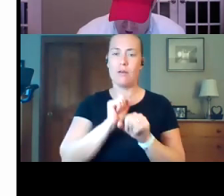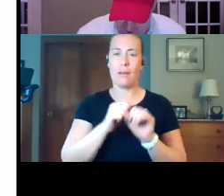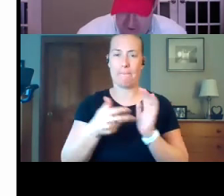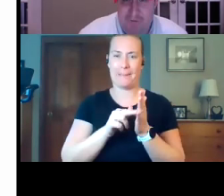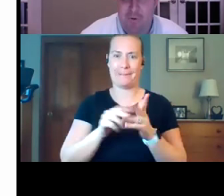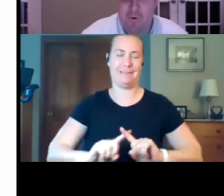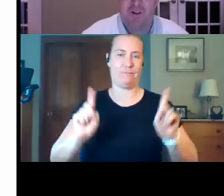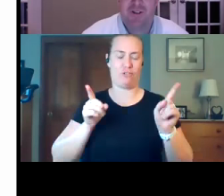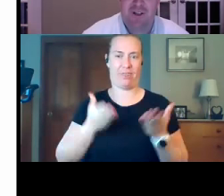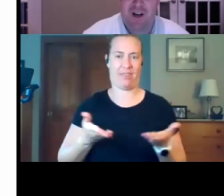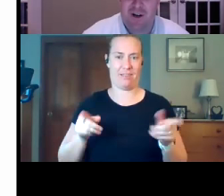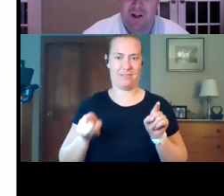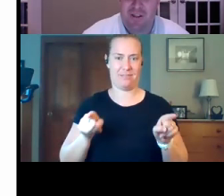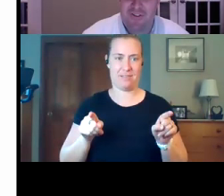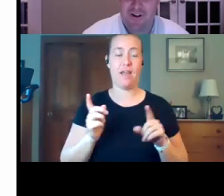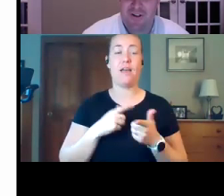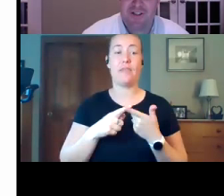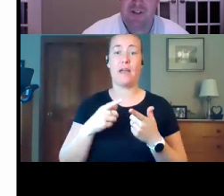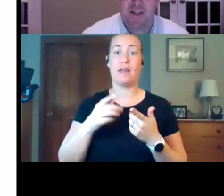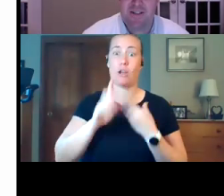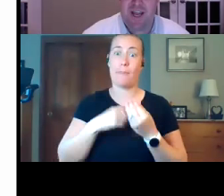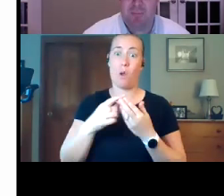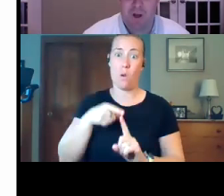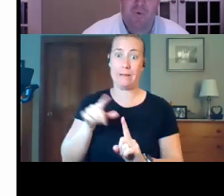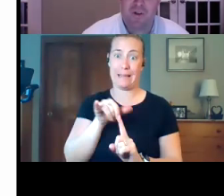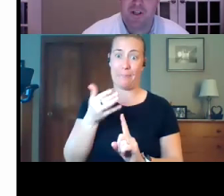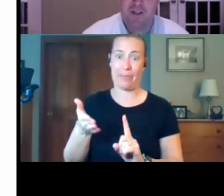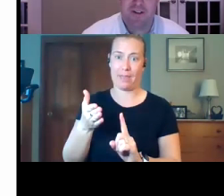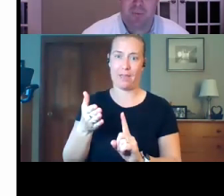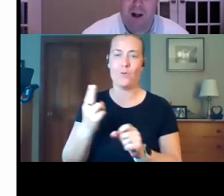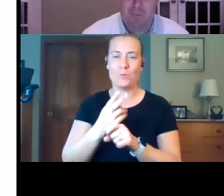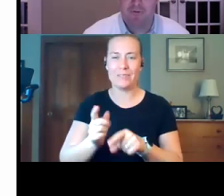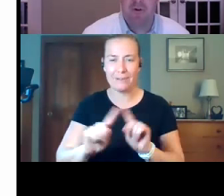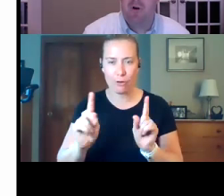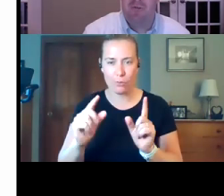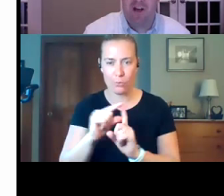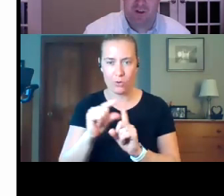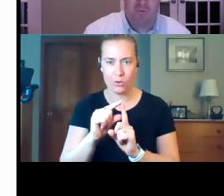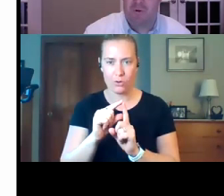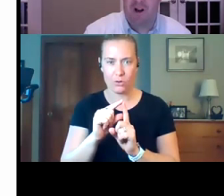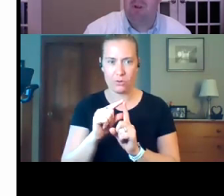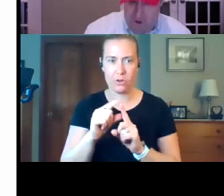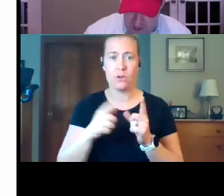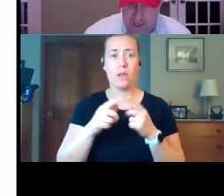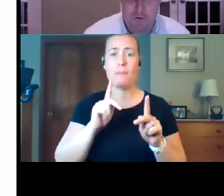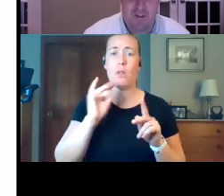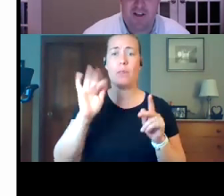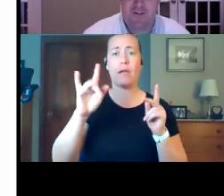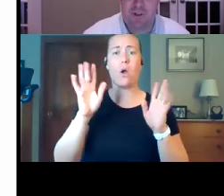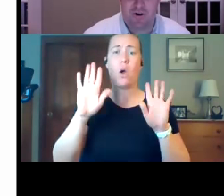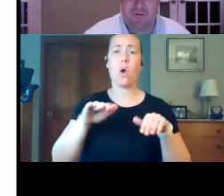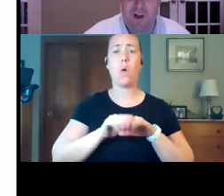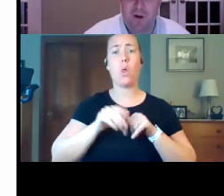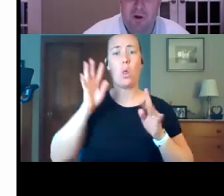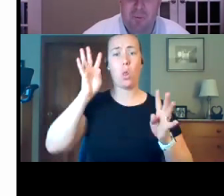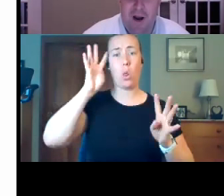and we use different words to talk about things that are essentially the same, which leads to the problem of pseudo-innovation, where we're not really creating new things, we're just